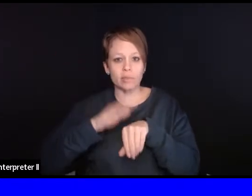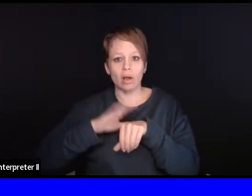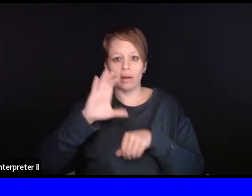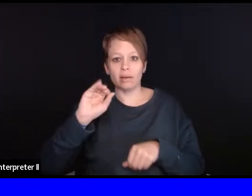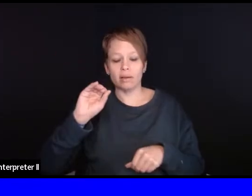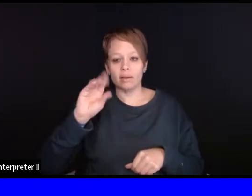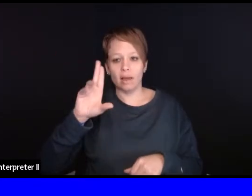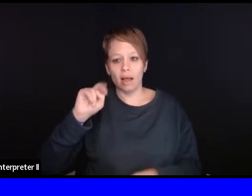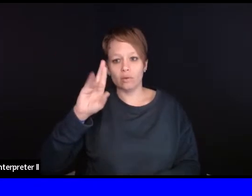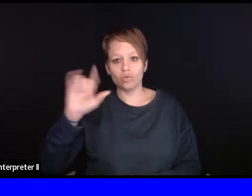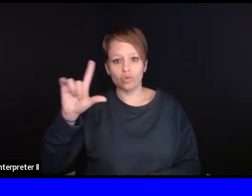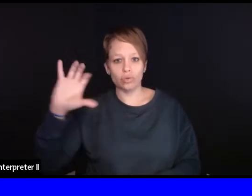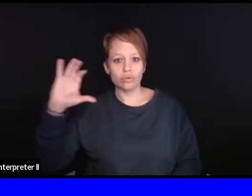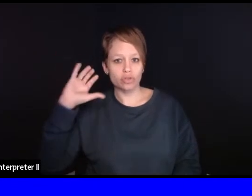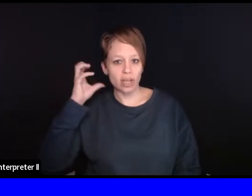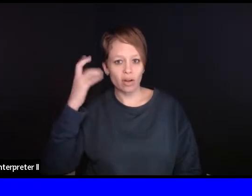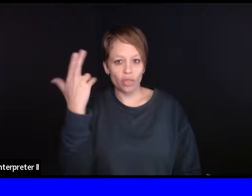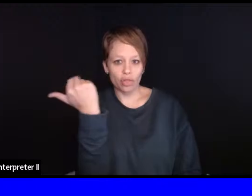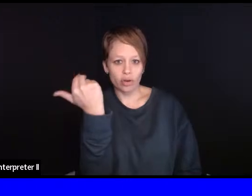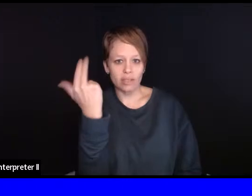is available on the council's website,